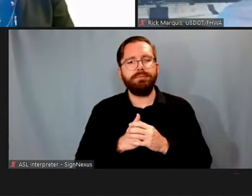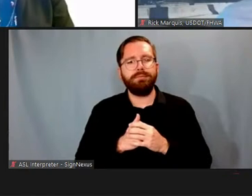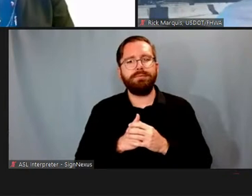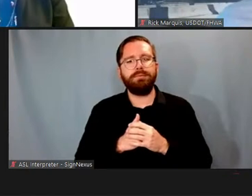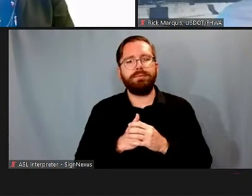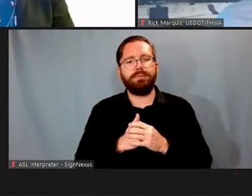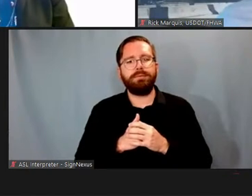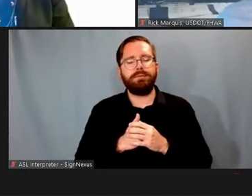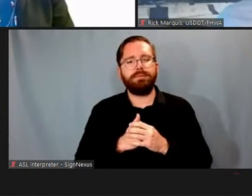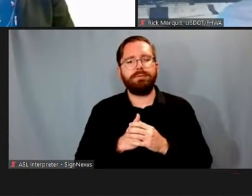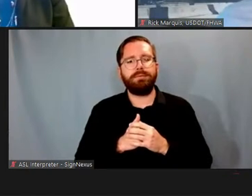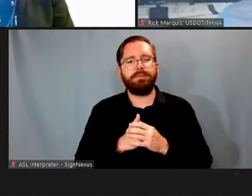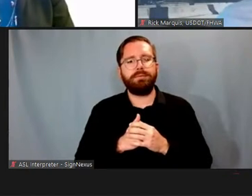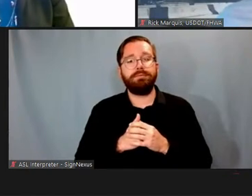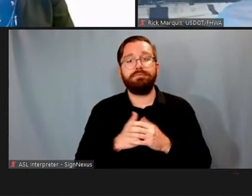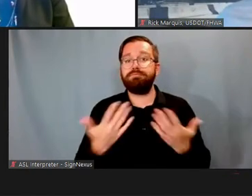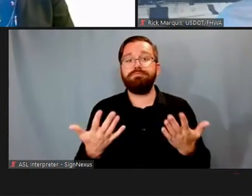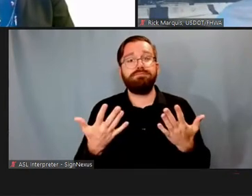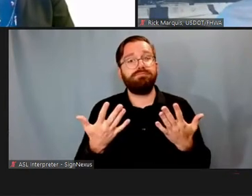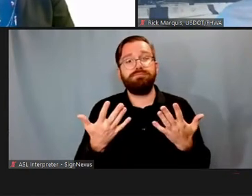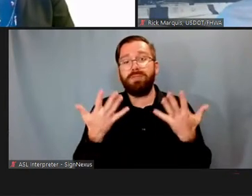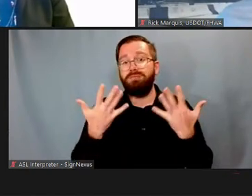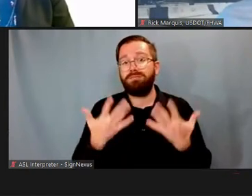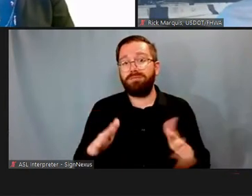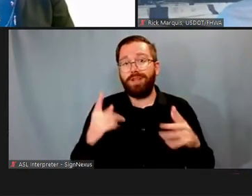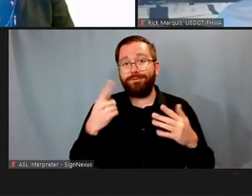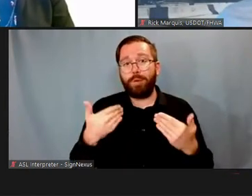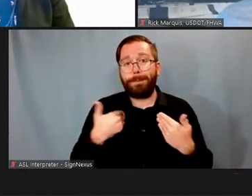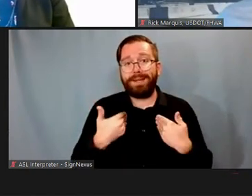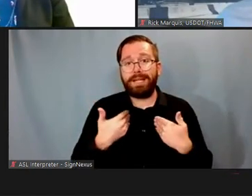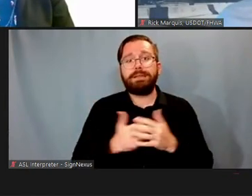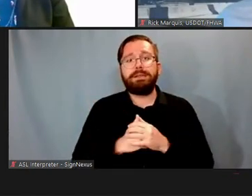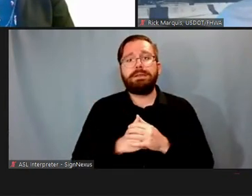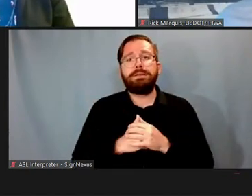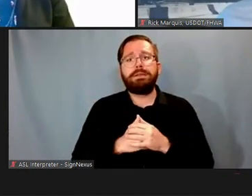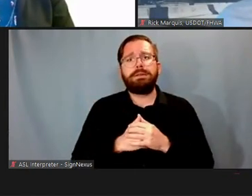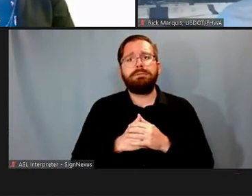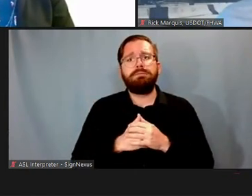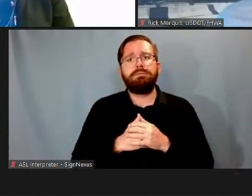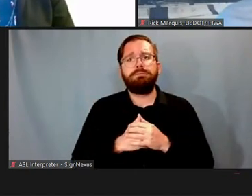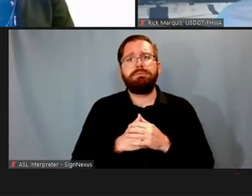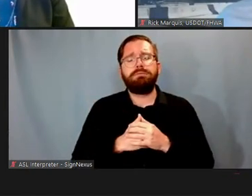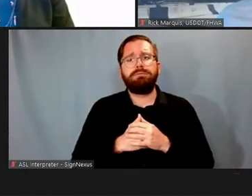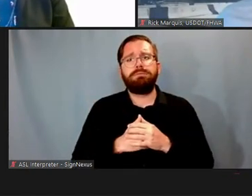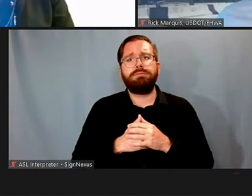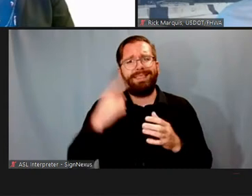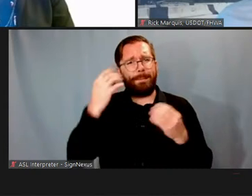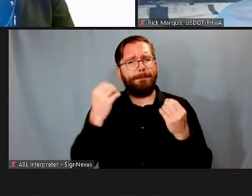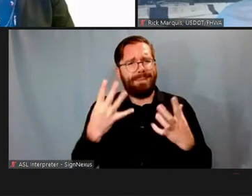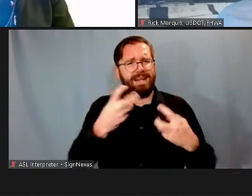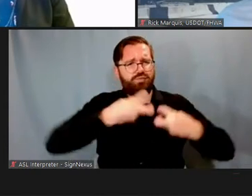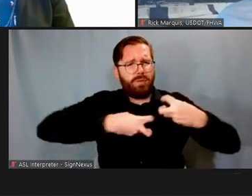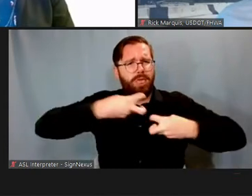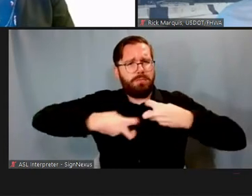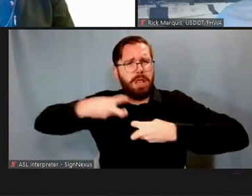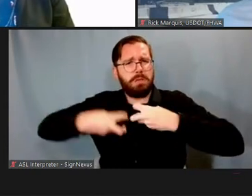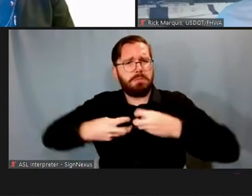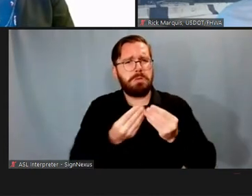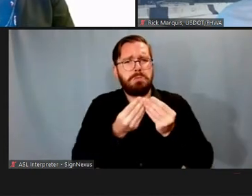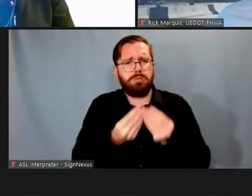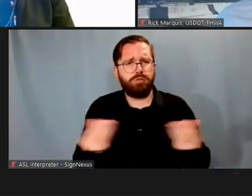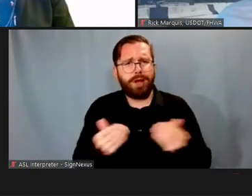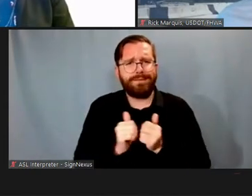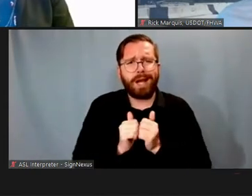uh that's pretty much it i think we can solve a lot of our problems if the uh electeds on the